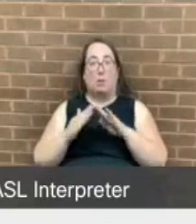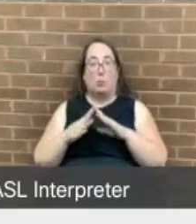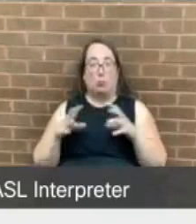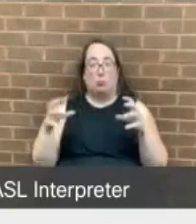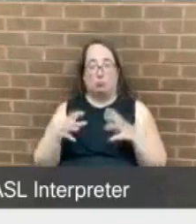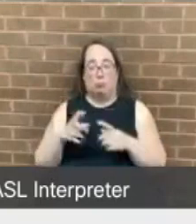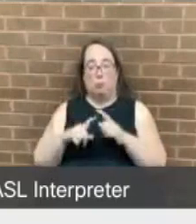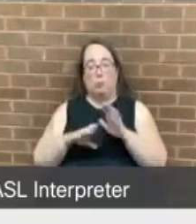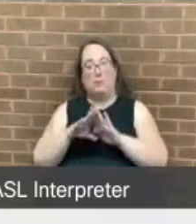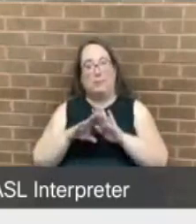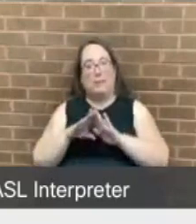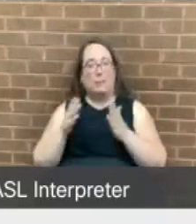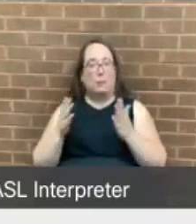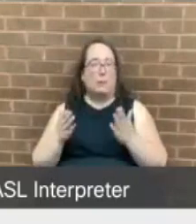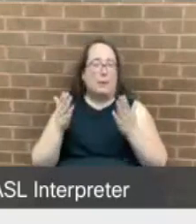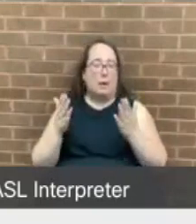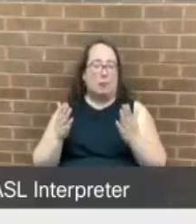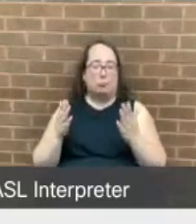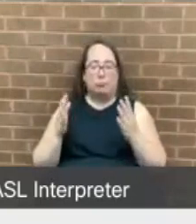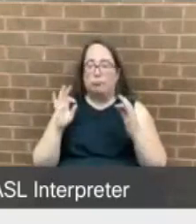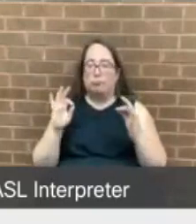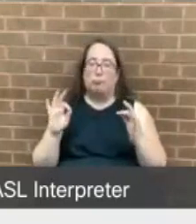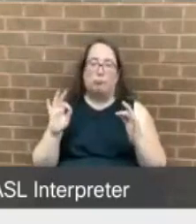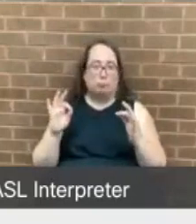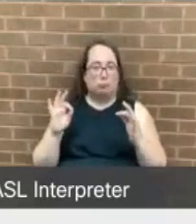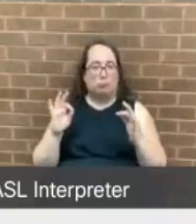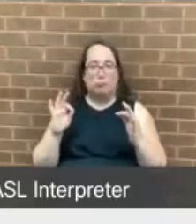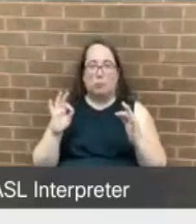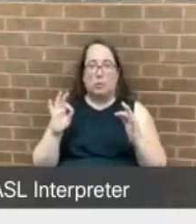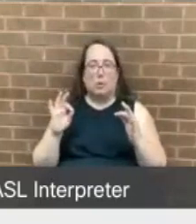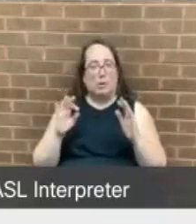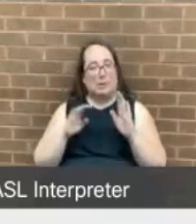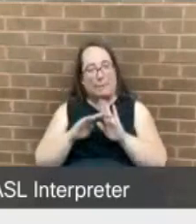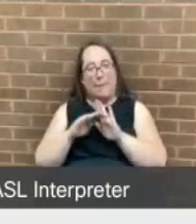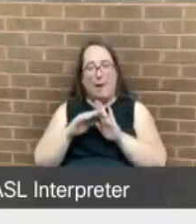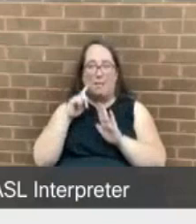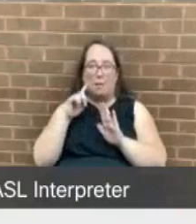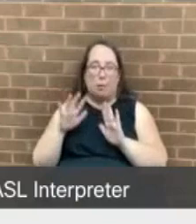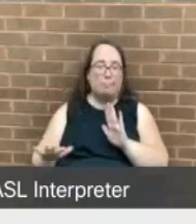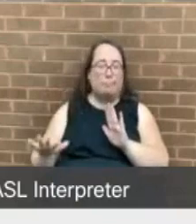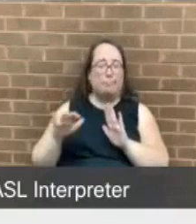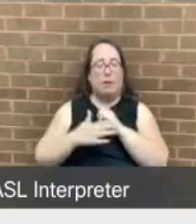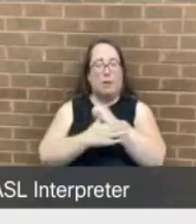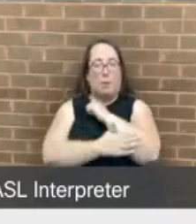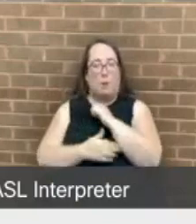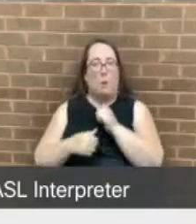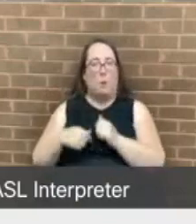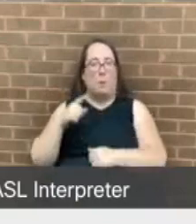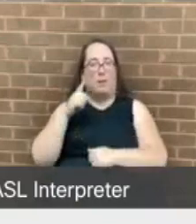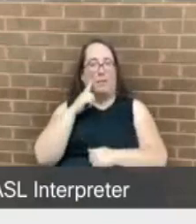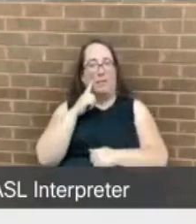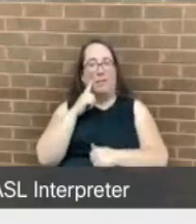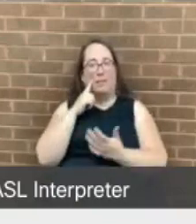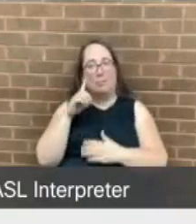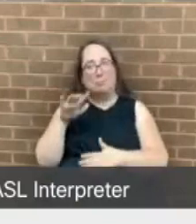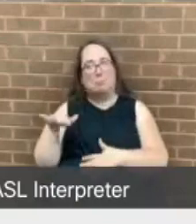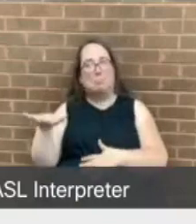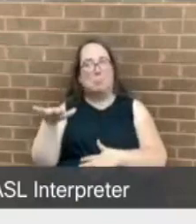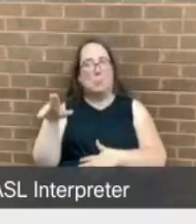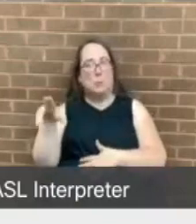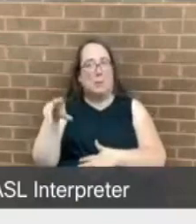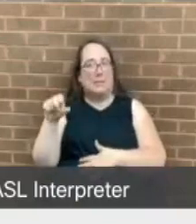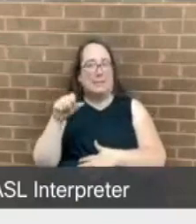to develop those recommendations is a model for the rest of the country. We think the rest of the country is paying attention to what we've